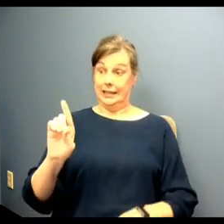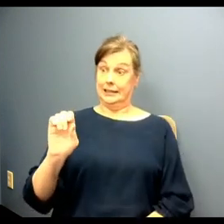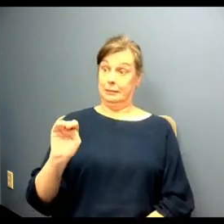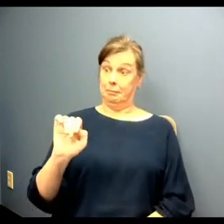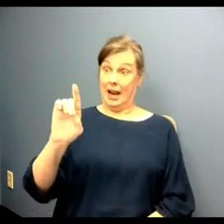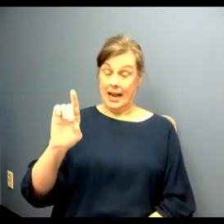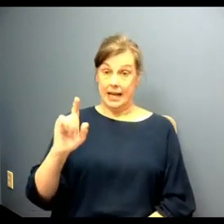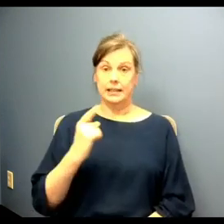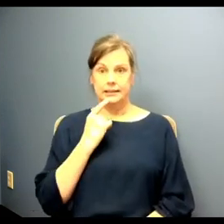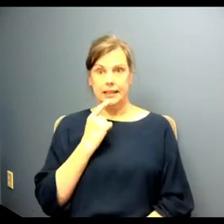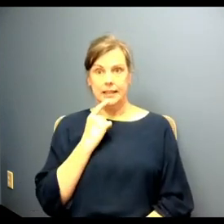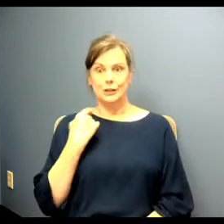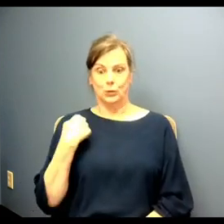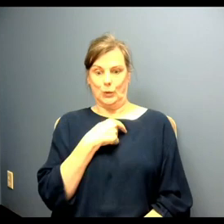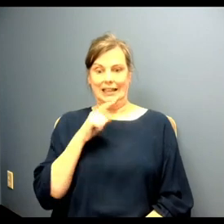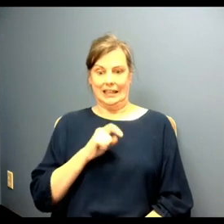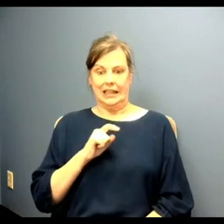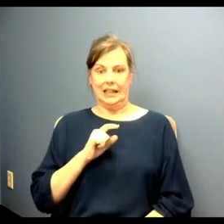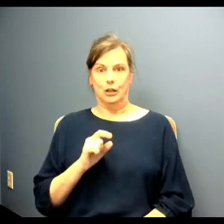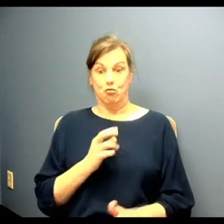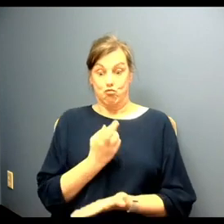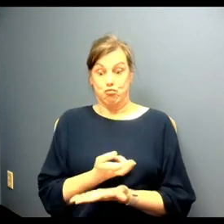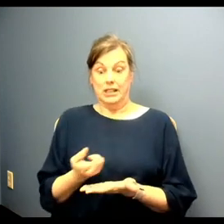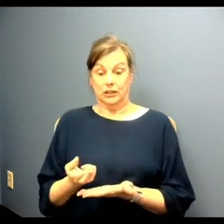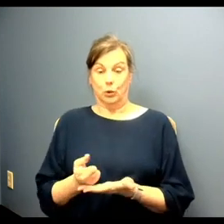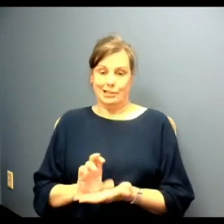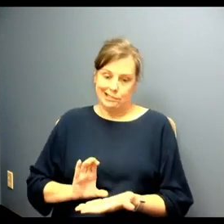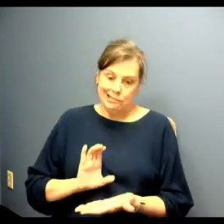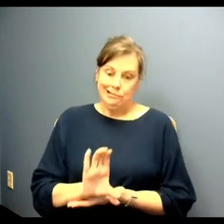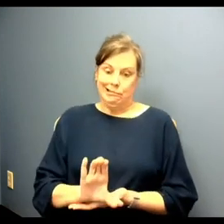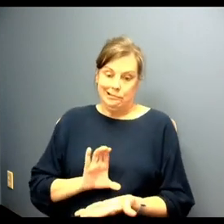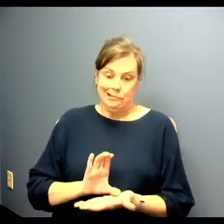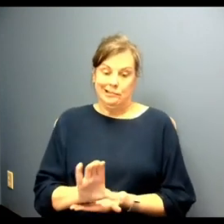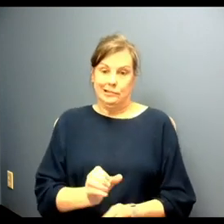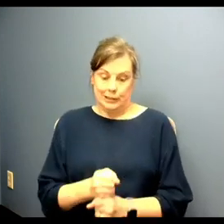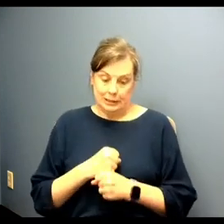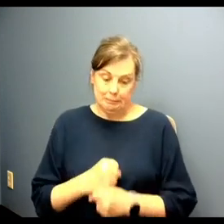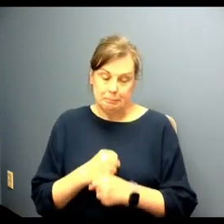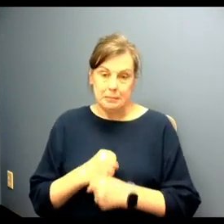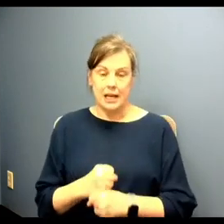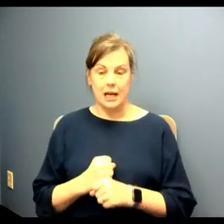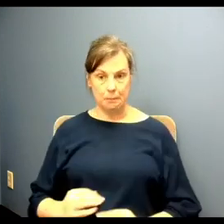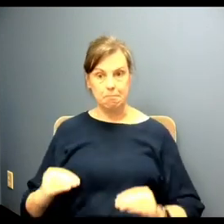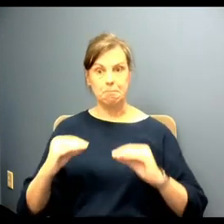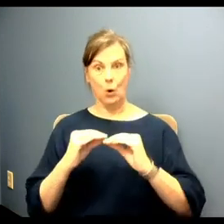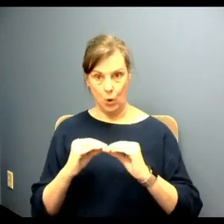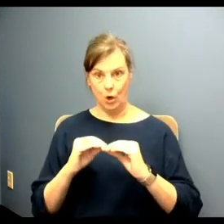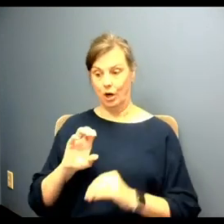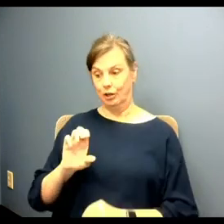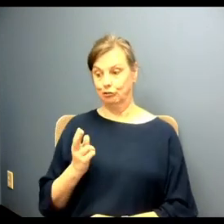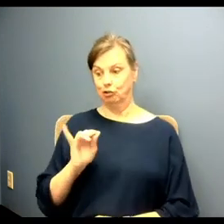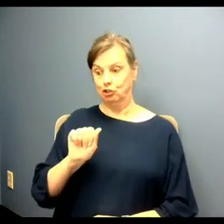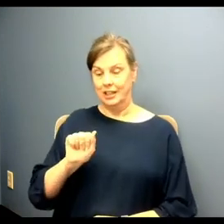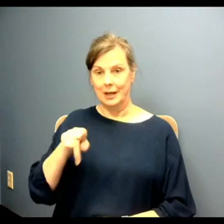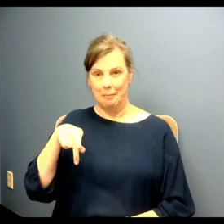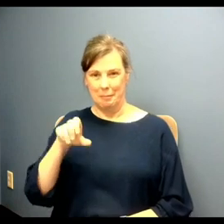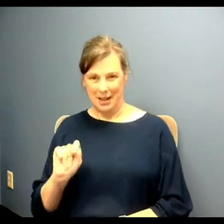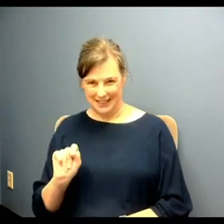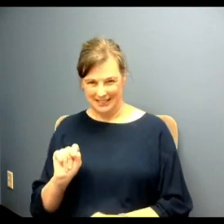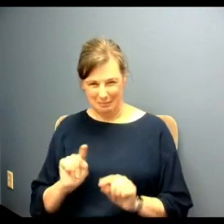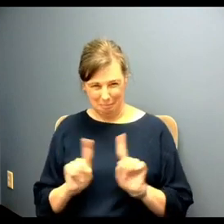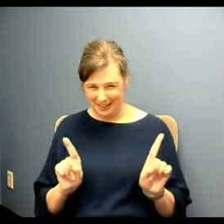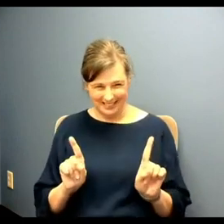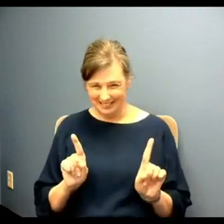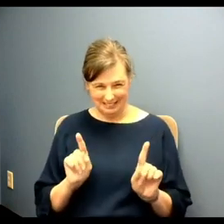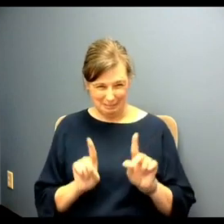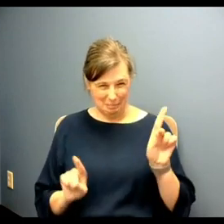of what we actually value them at. And so society devotes more resources towards making chia pets instead of